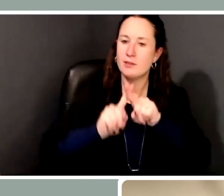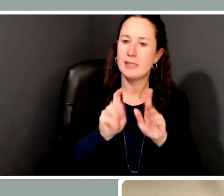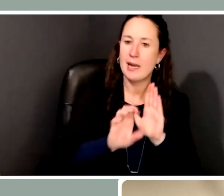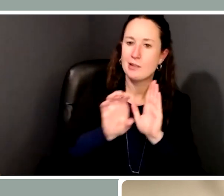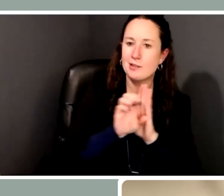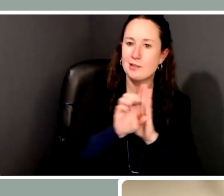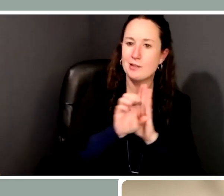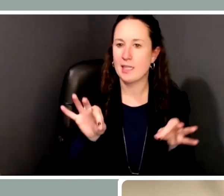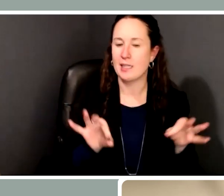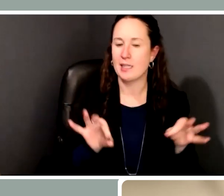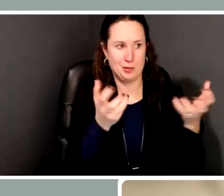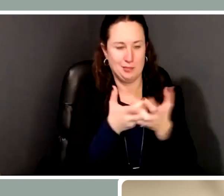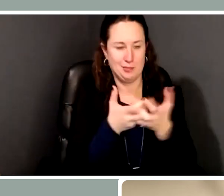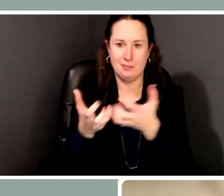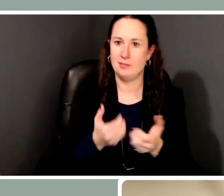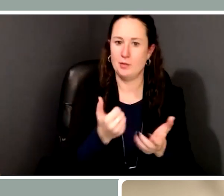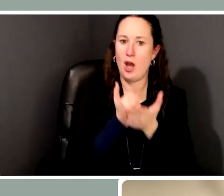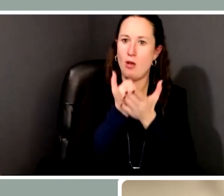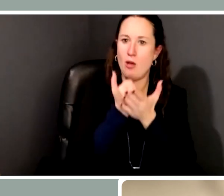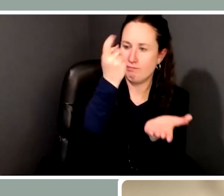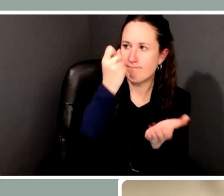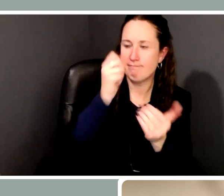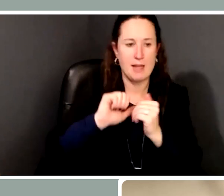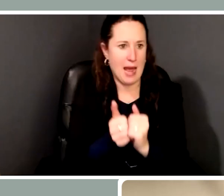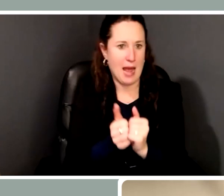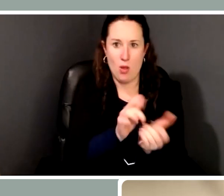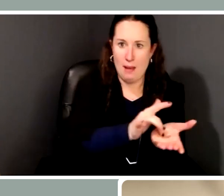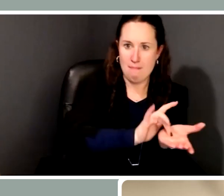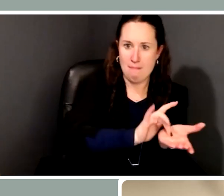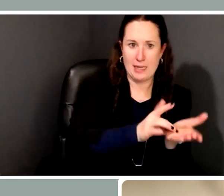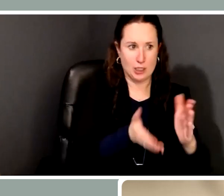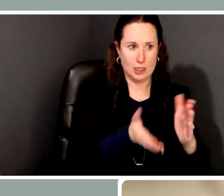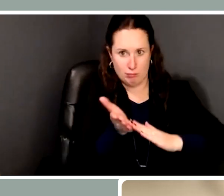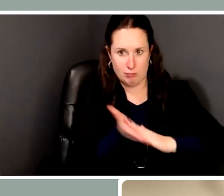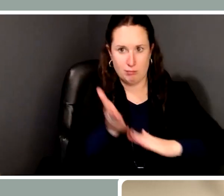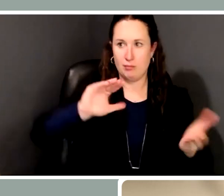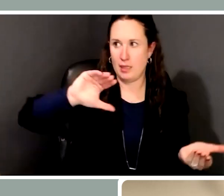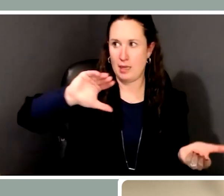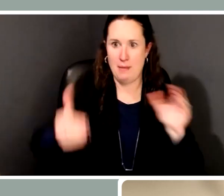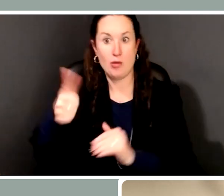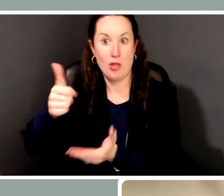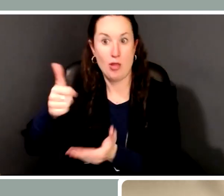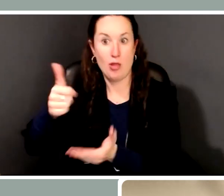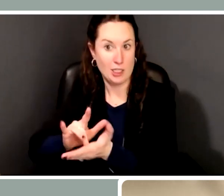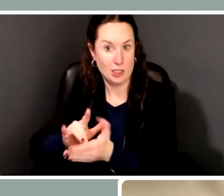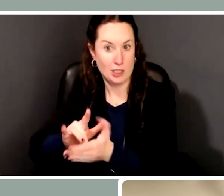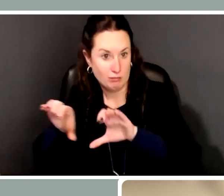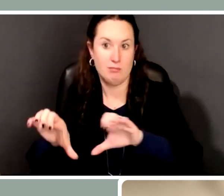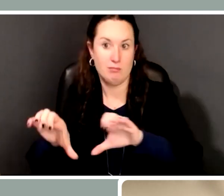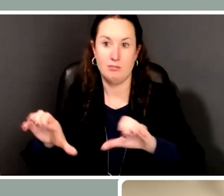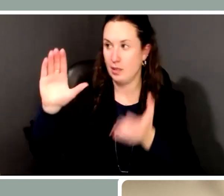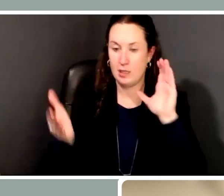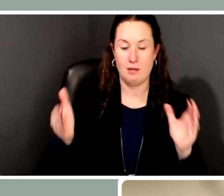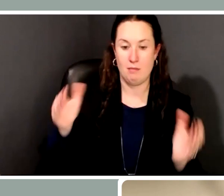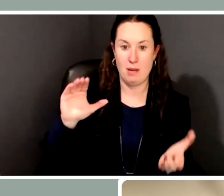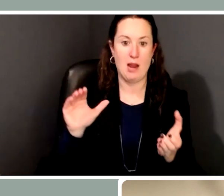sense of how one drug is performing versus another or versus not in the setting of